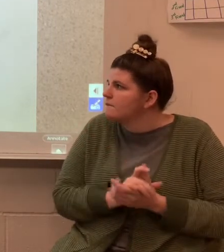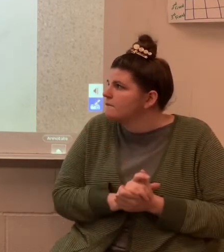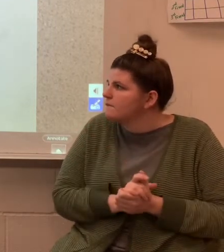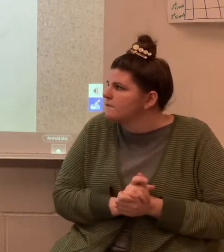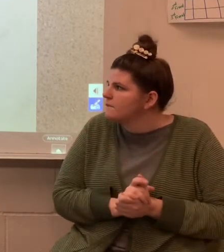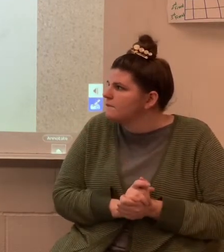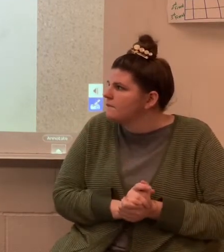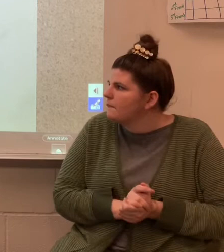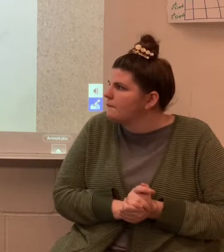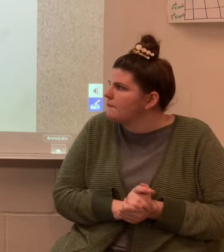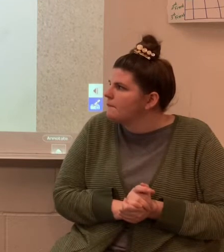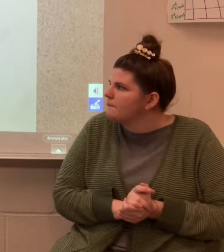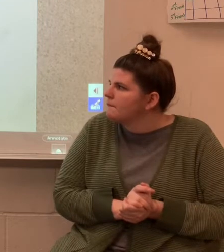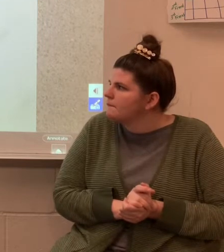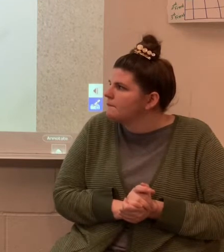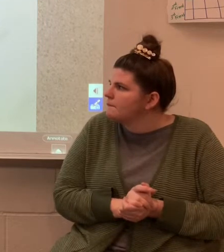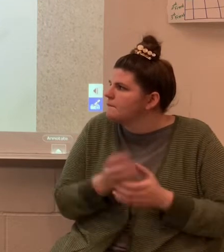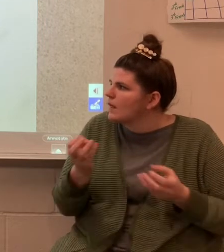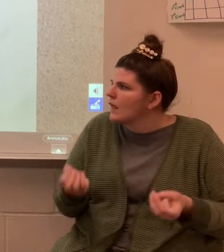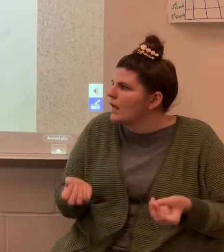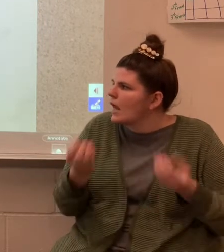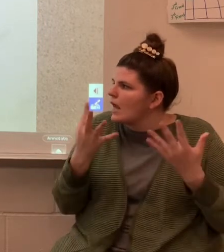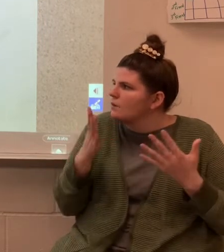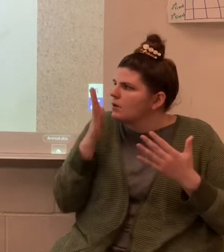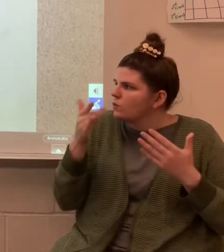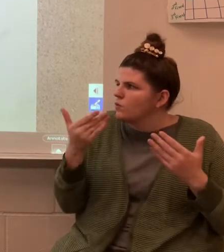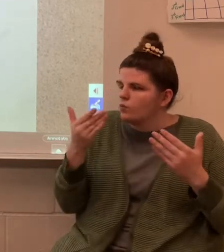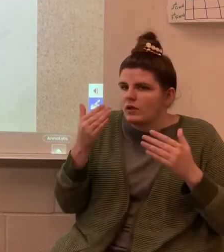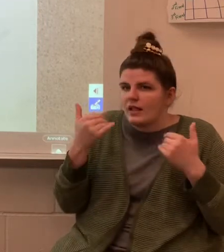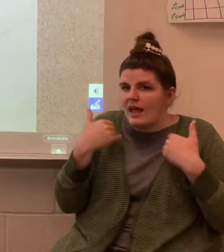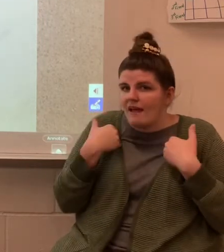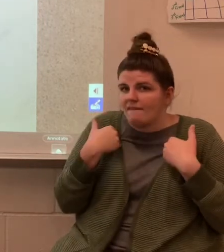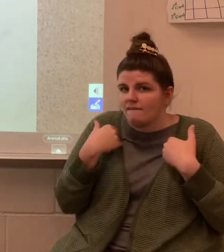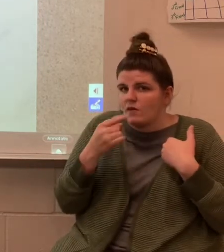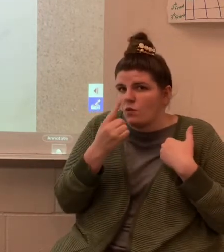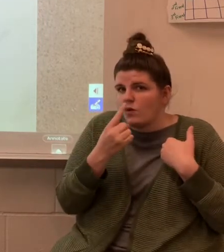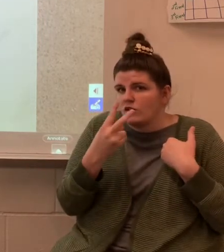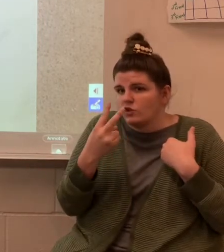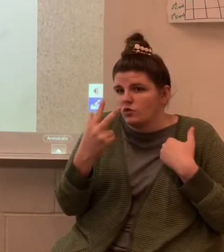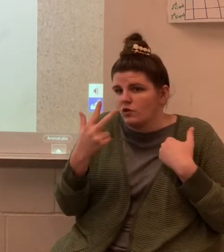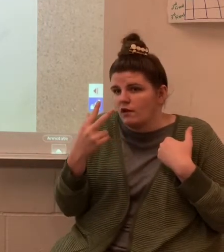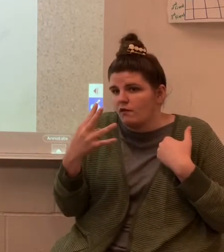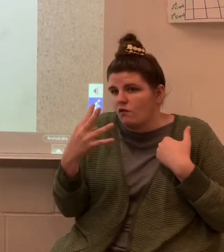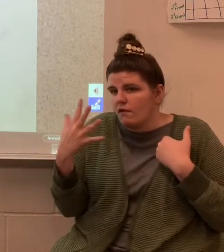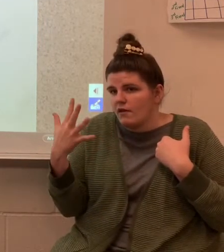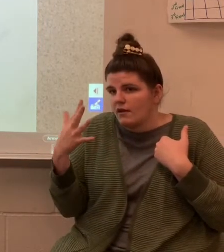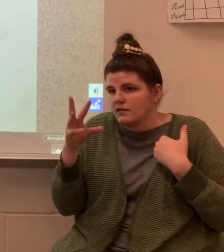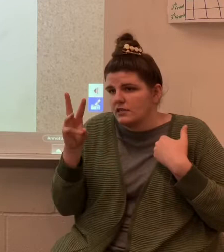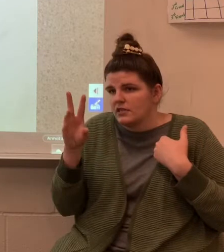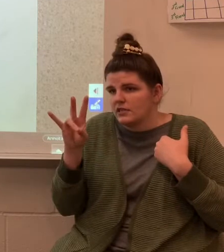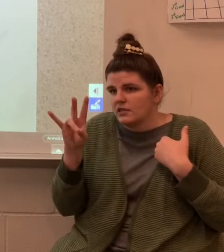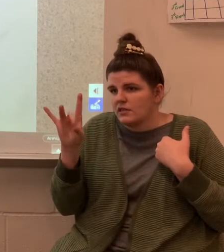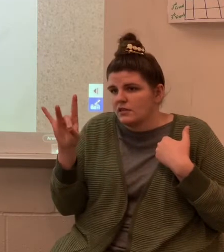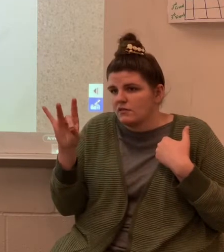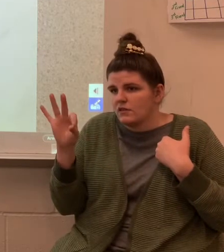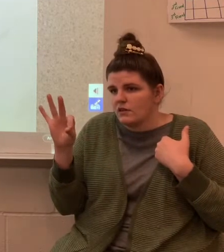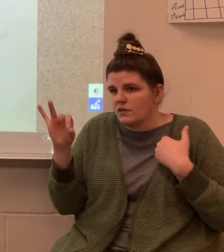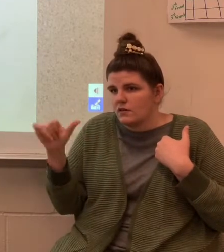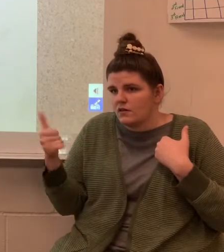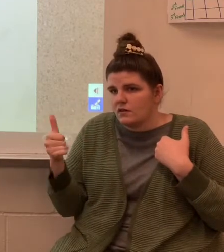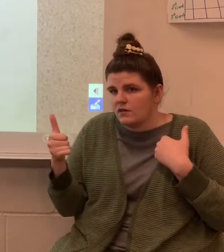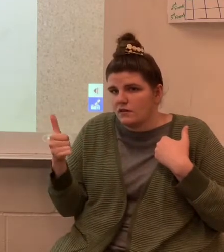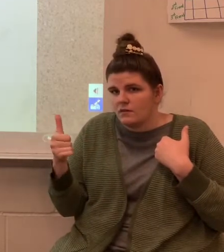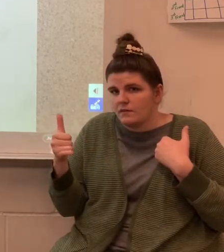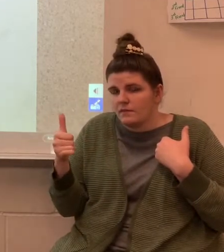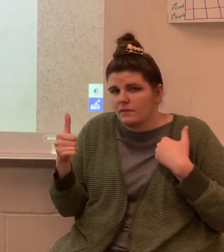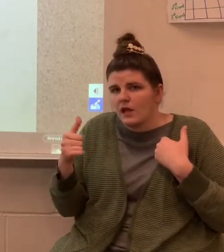okay? So how many of those do I get? I get 1, 2, 3, 4, 5, 6, 7, 8, 9, 10.